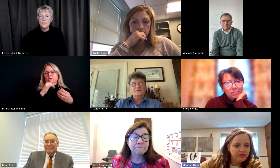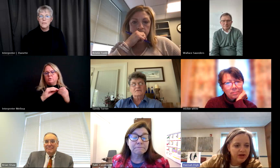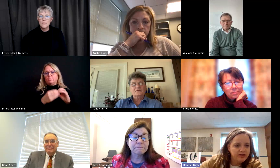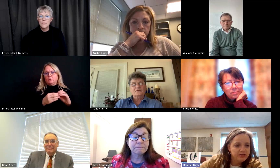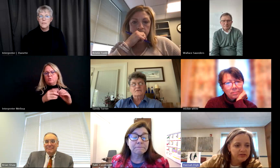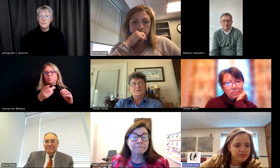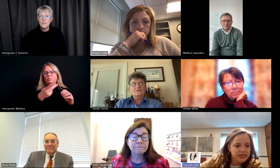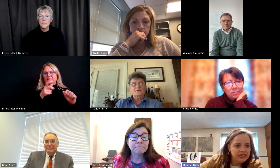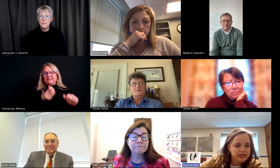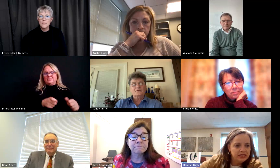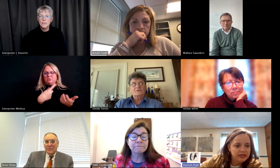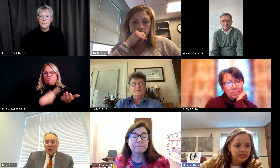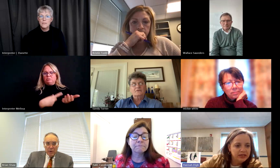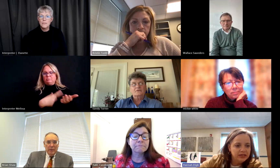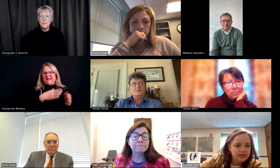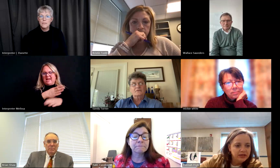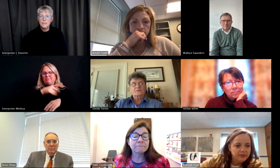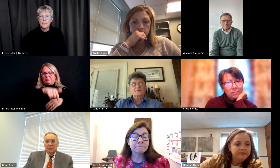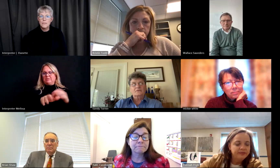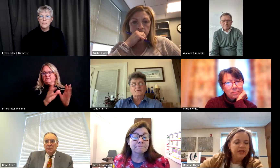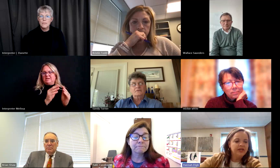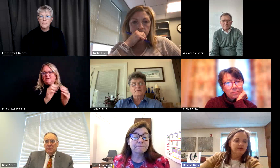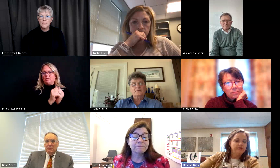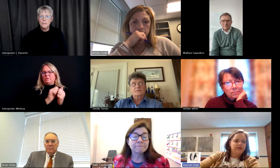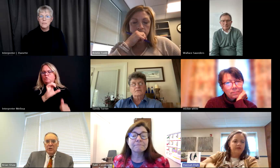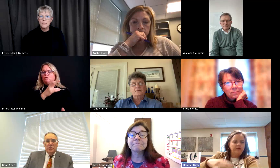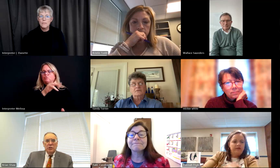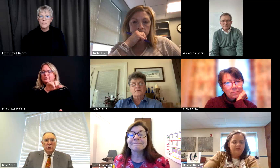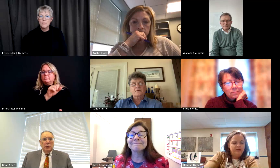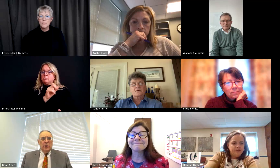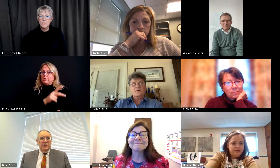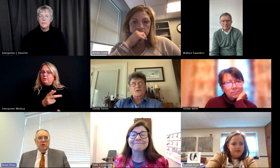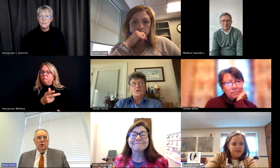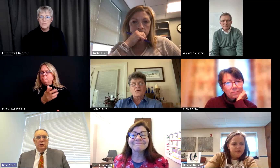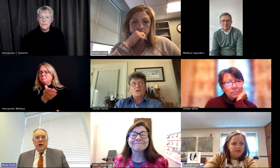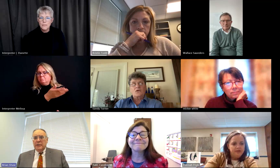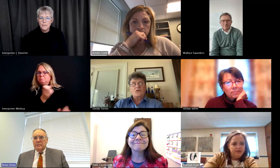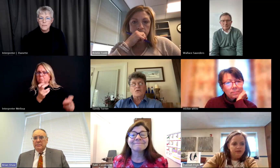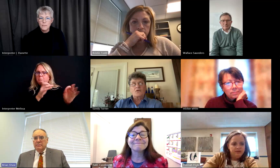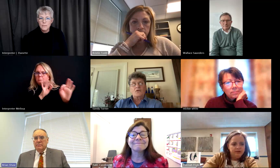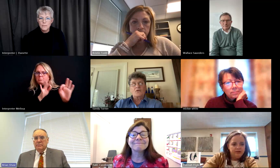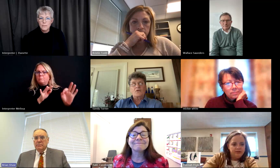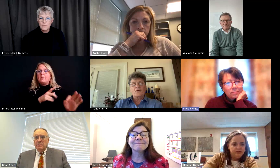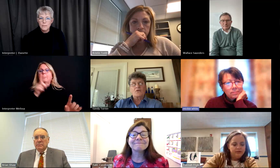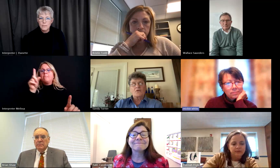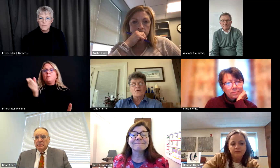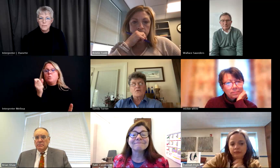could chat right after this meeting. Thank you. Just hold on.